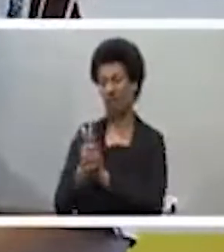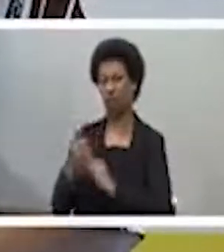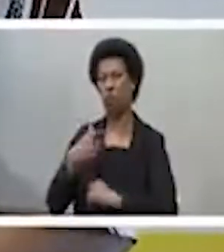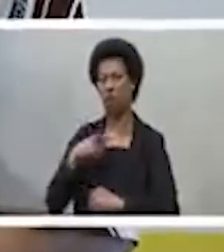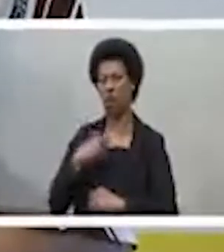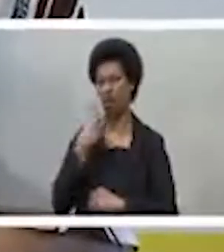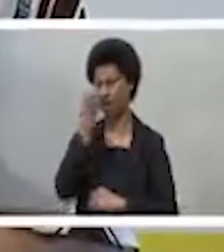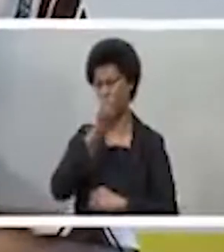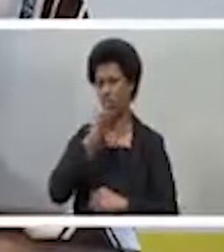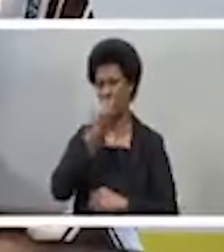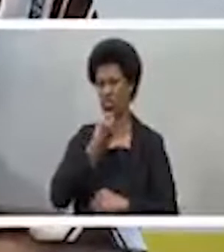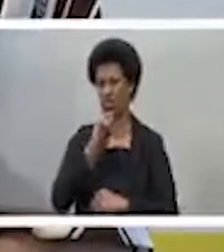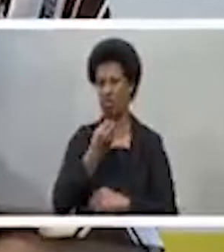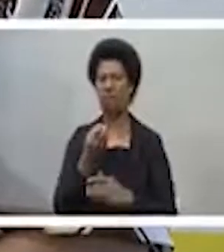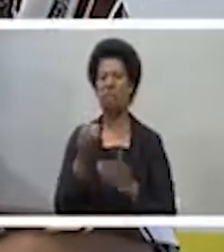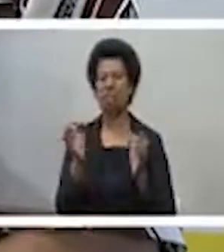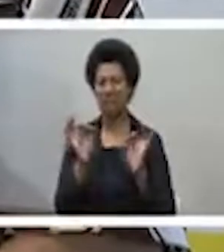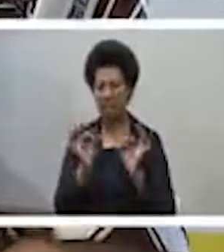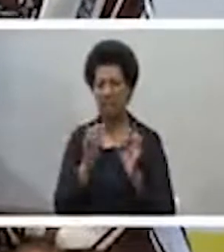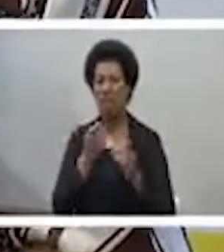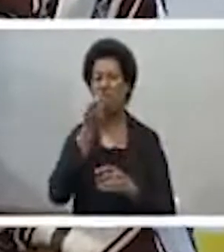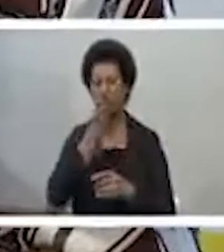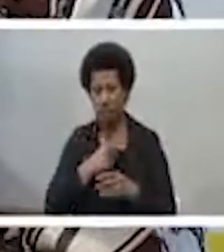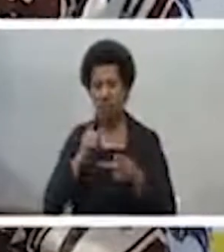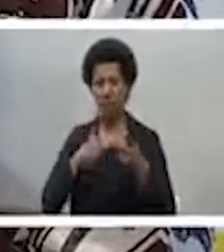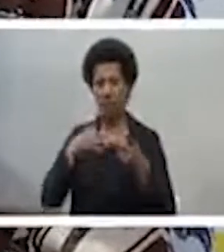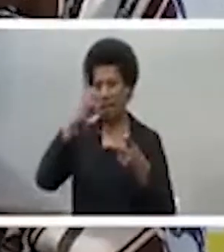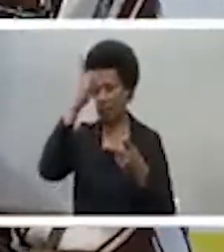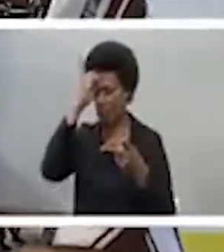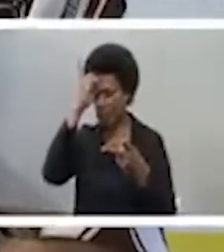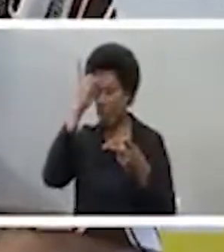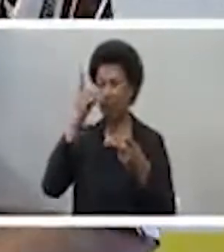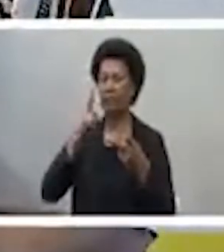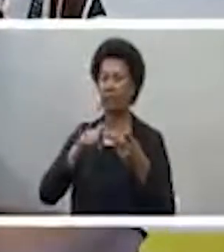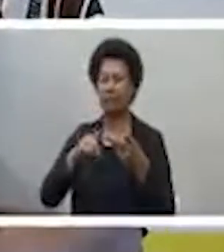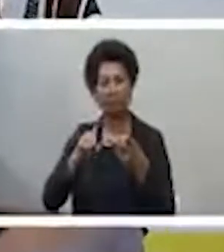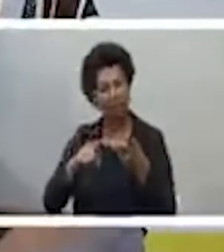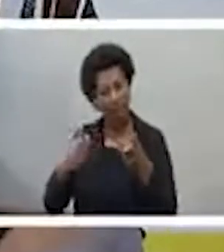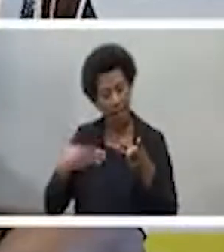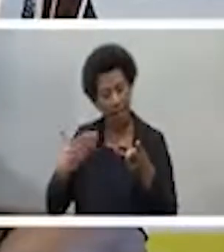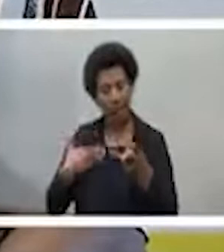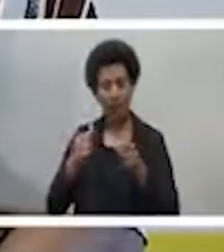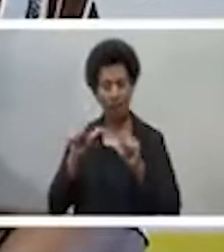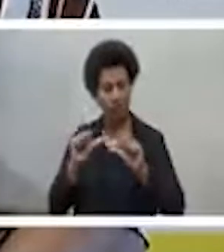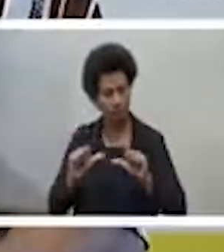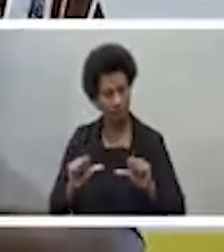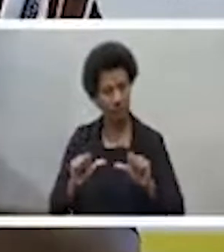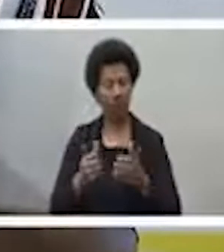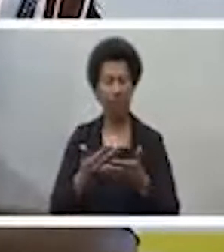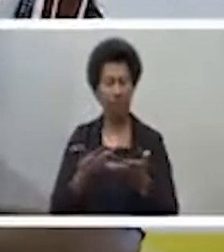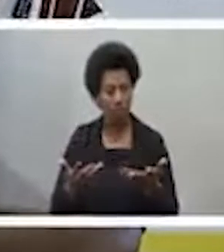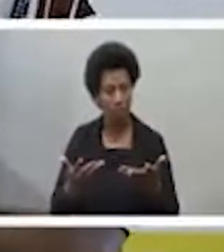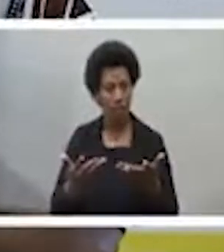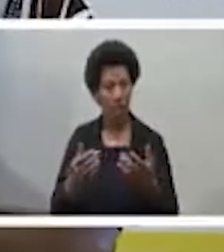nutrition, relating to education, to protection and health. It was this finding that prompted